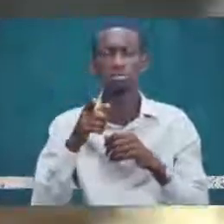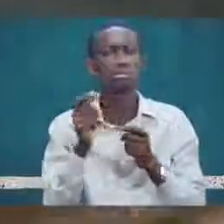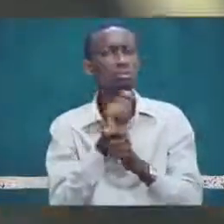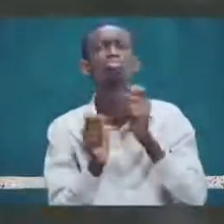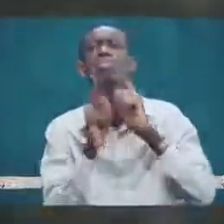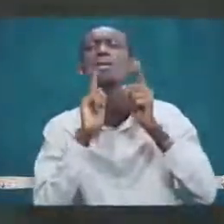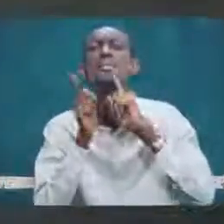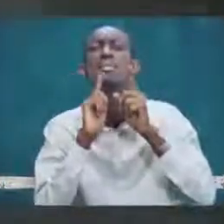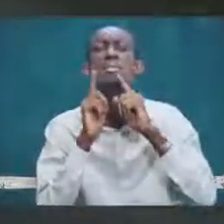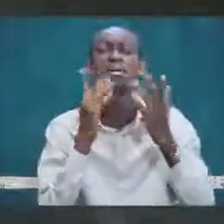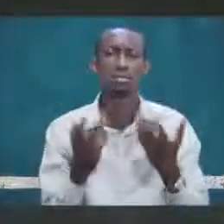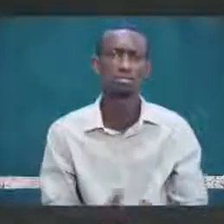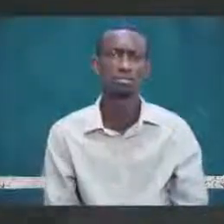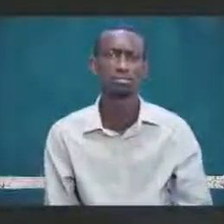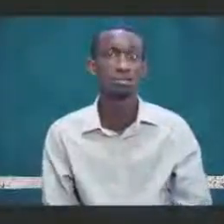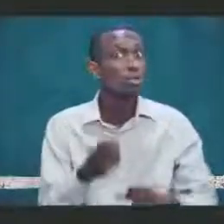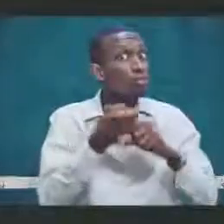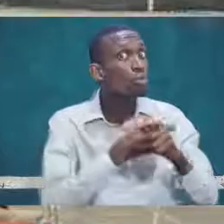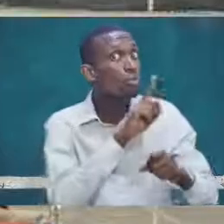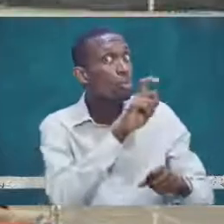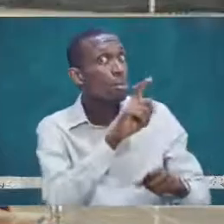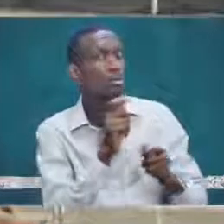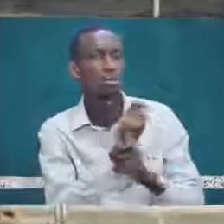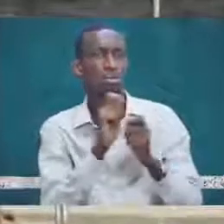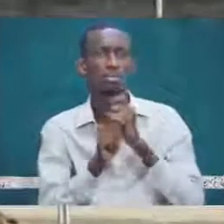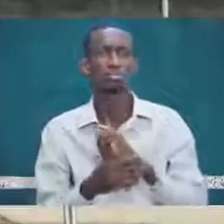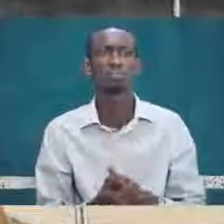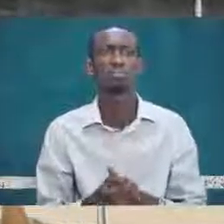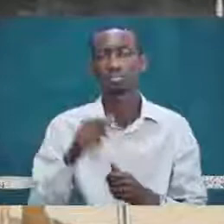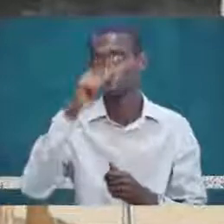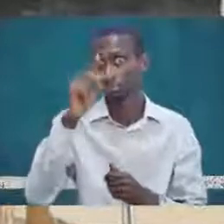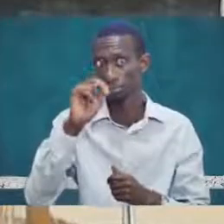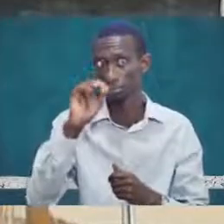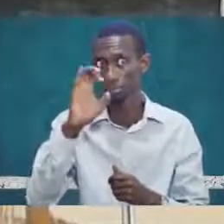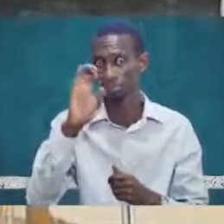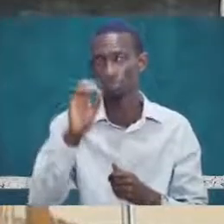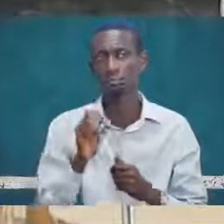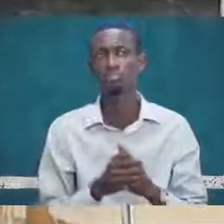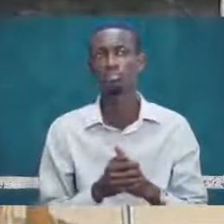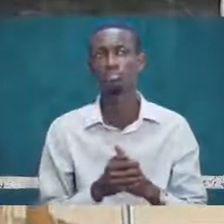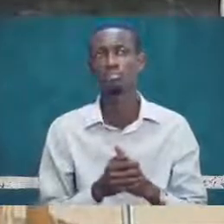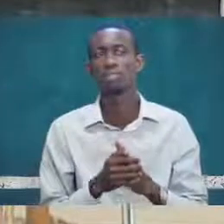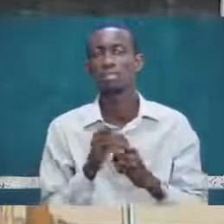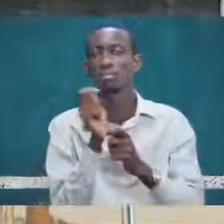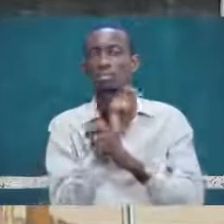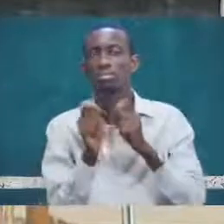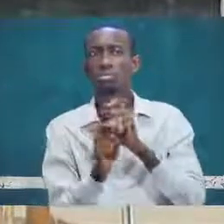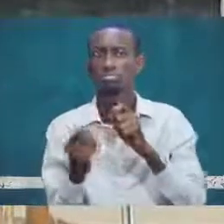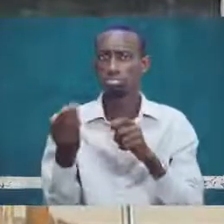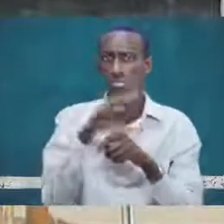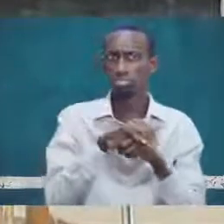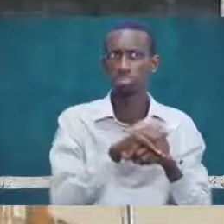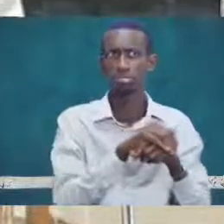yellow, from white. So the zinc carbonate is changing into the zinc